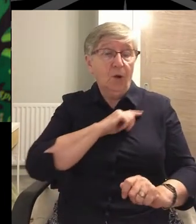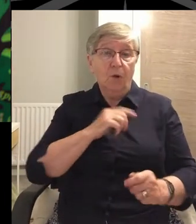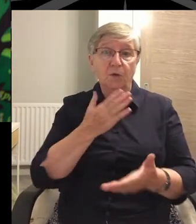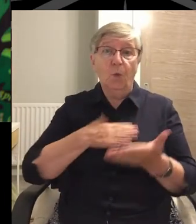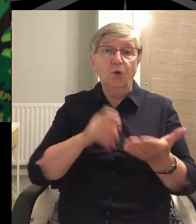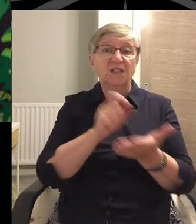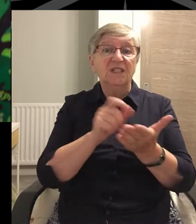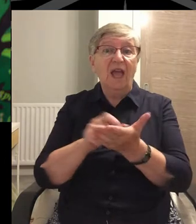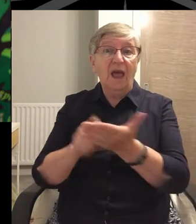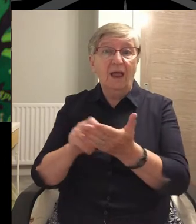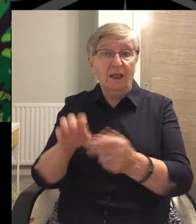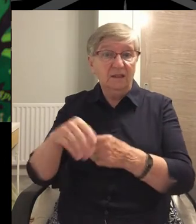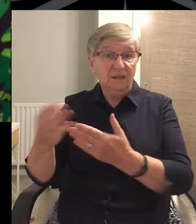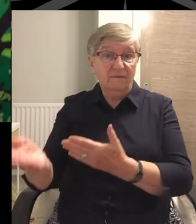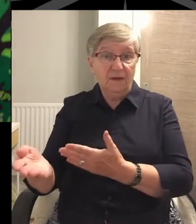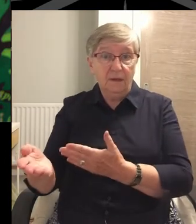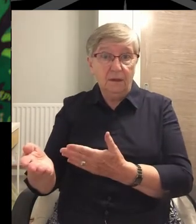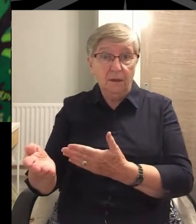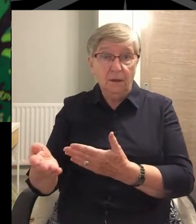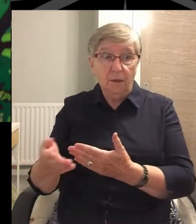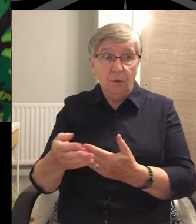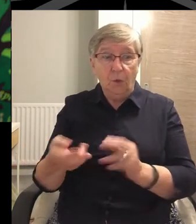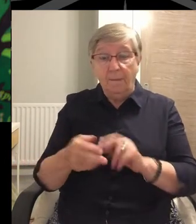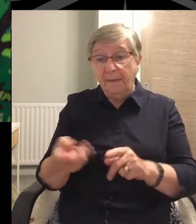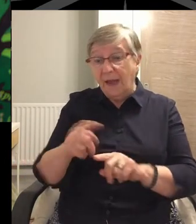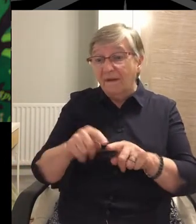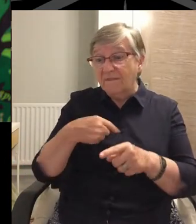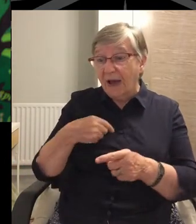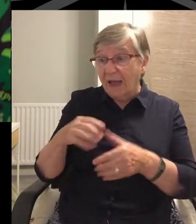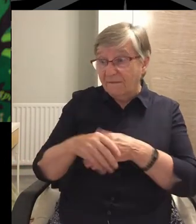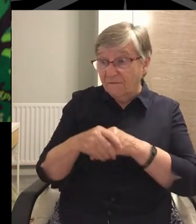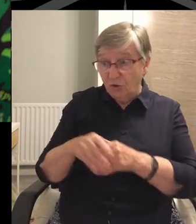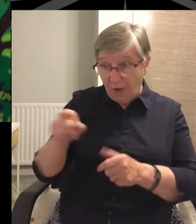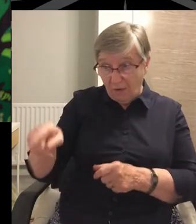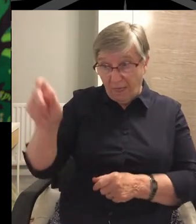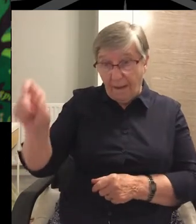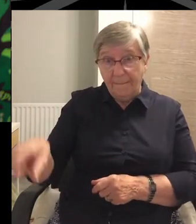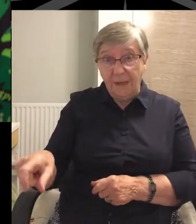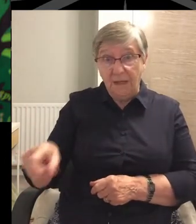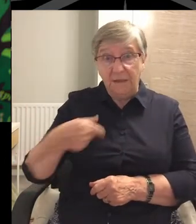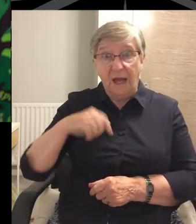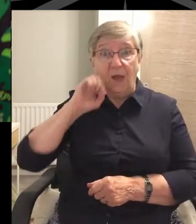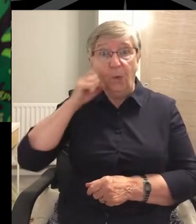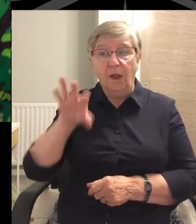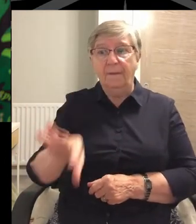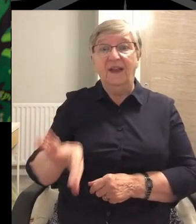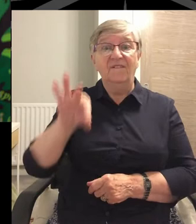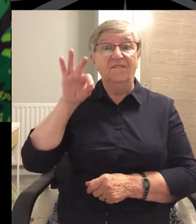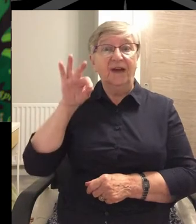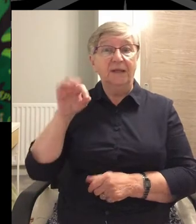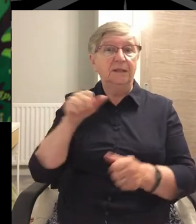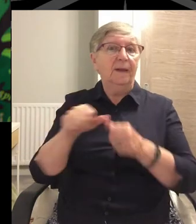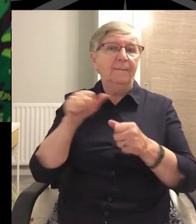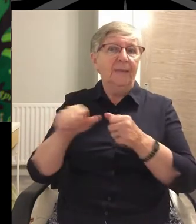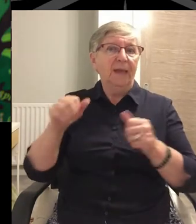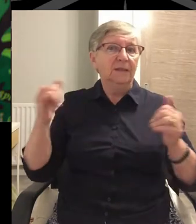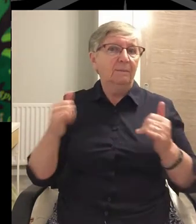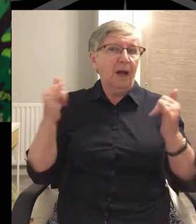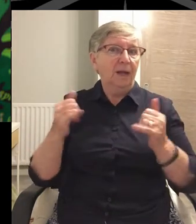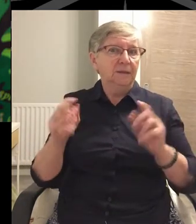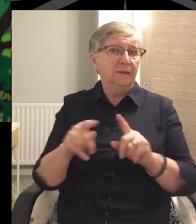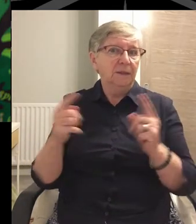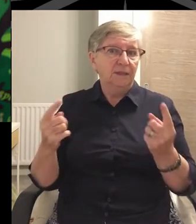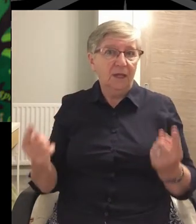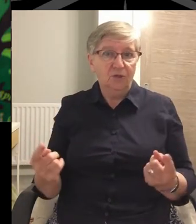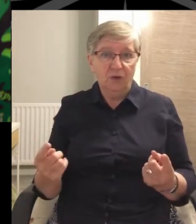things. Maybe if I can become a friend of so-and-so, I'll get respected and invited to all the best